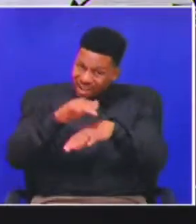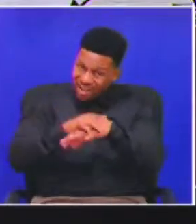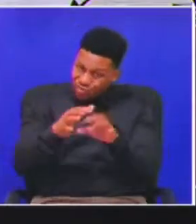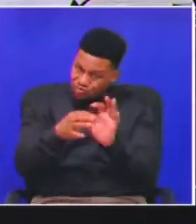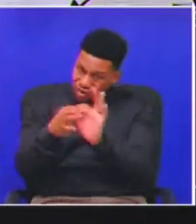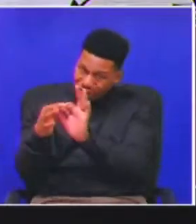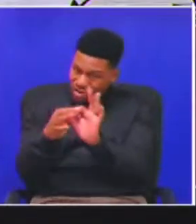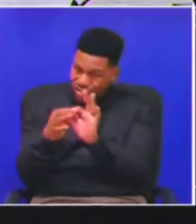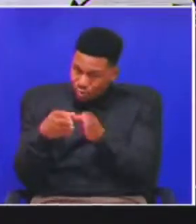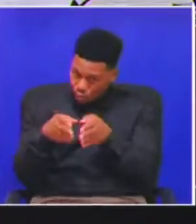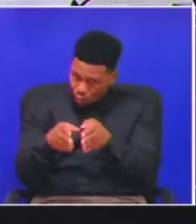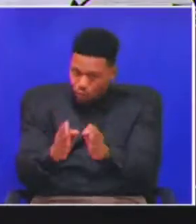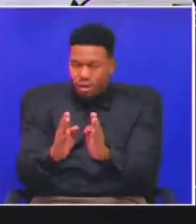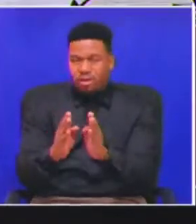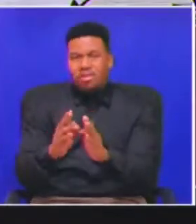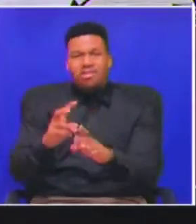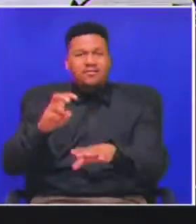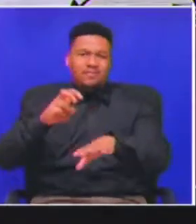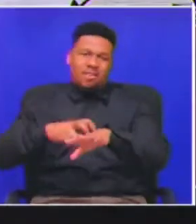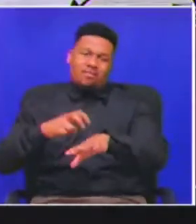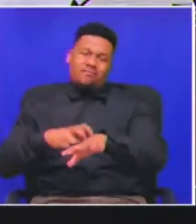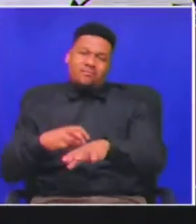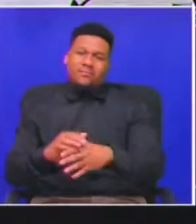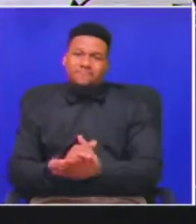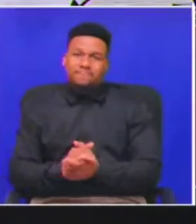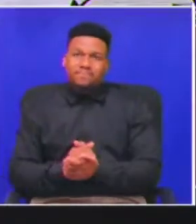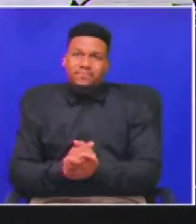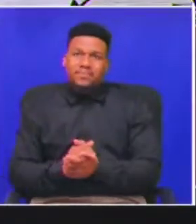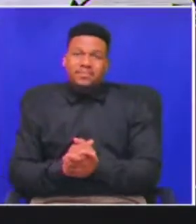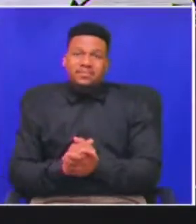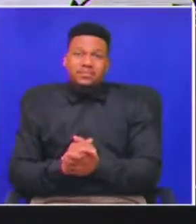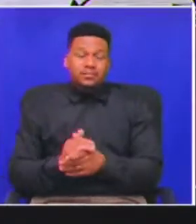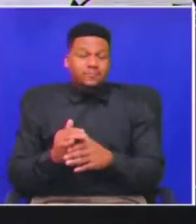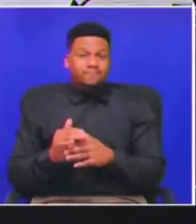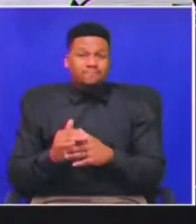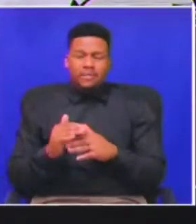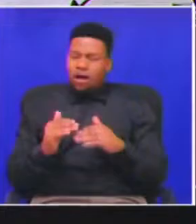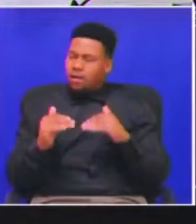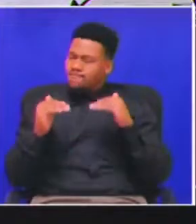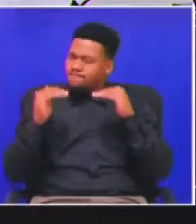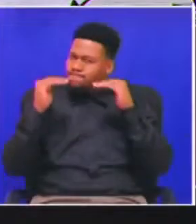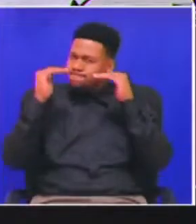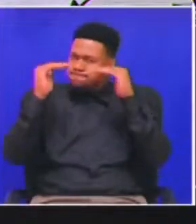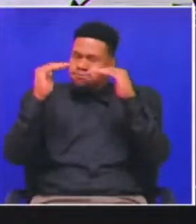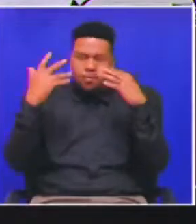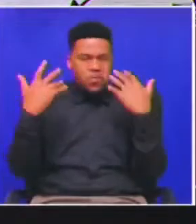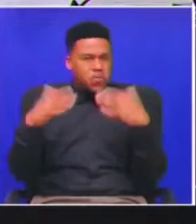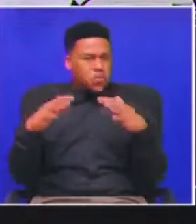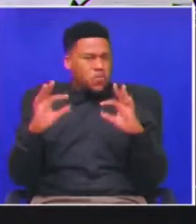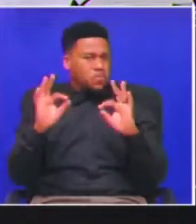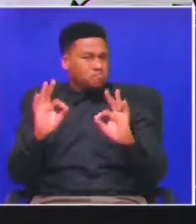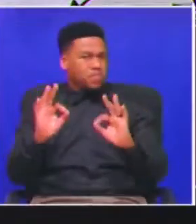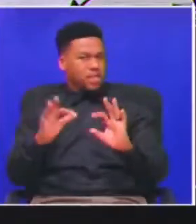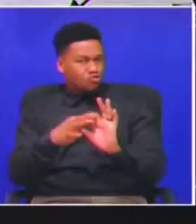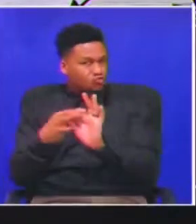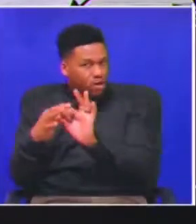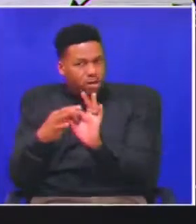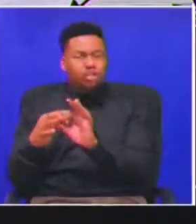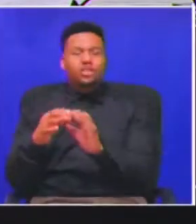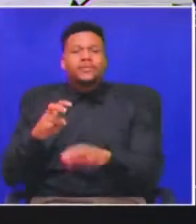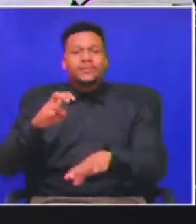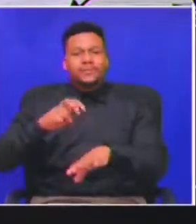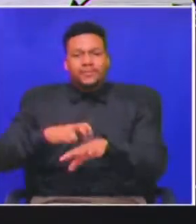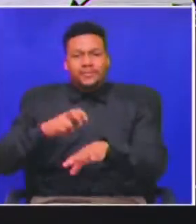have good relations, top-class relations on a bilateral basis with those countries, because we found